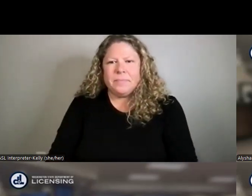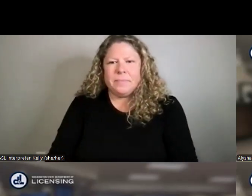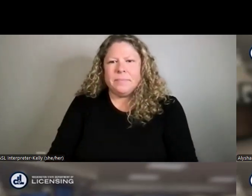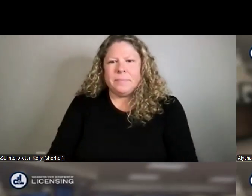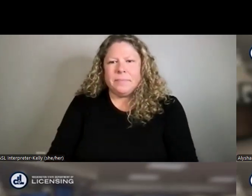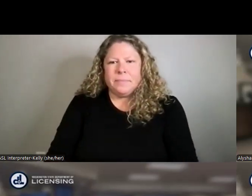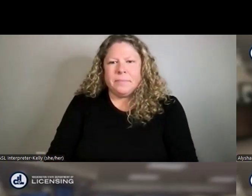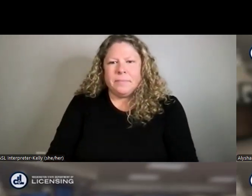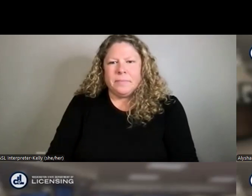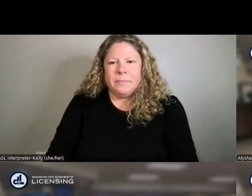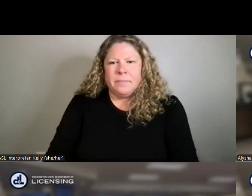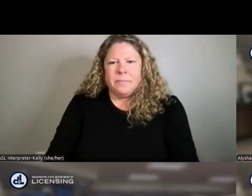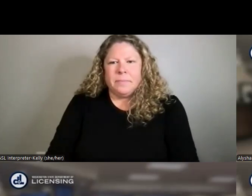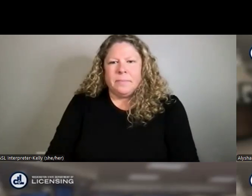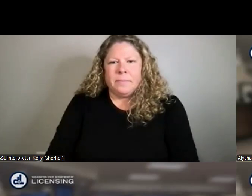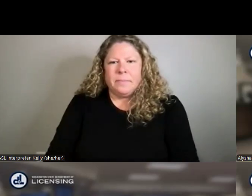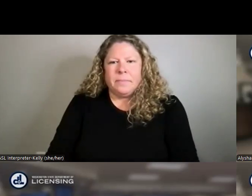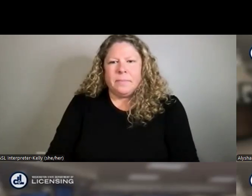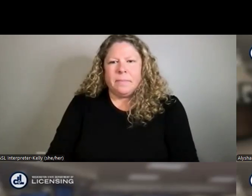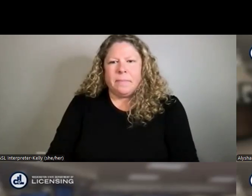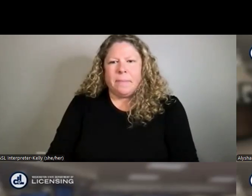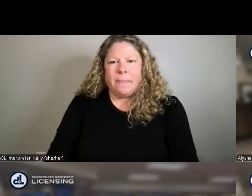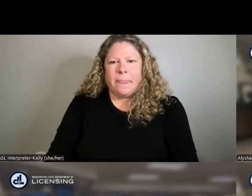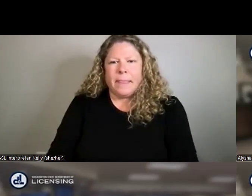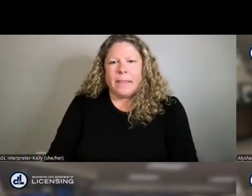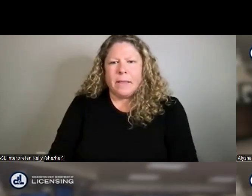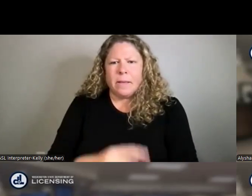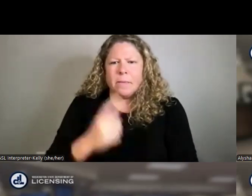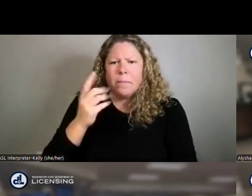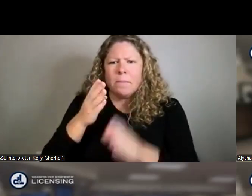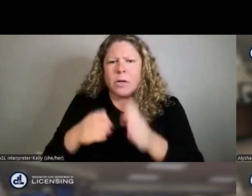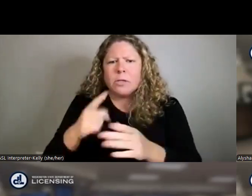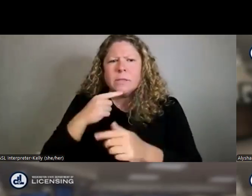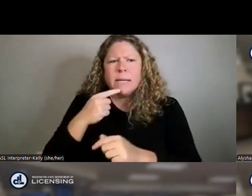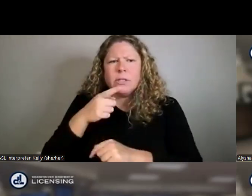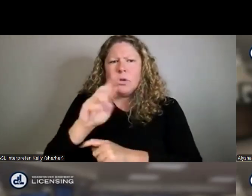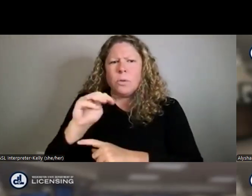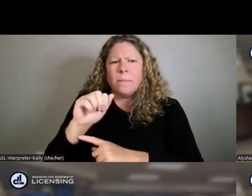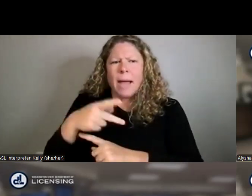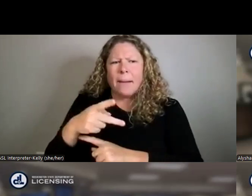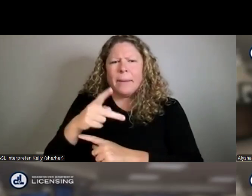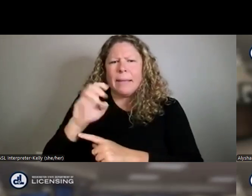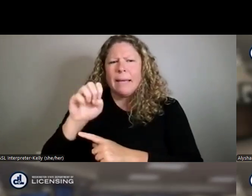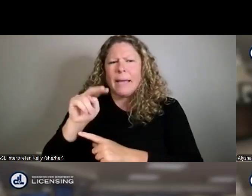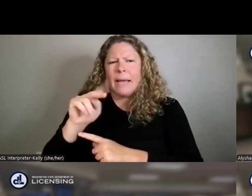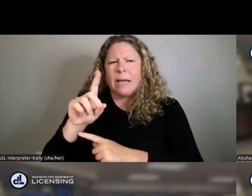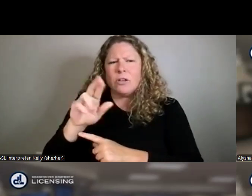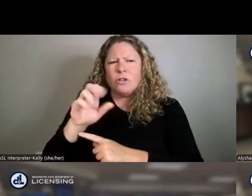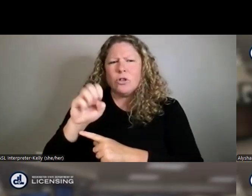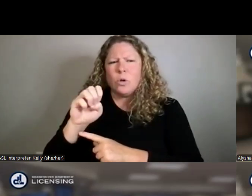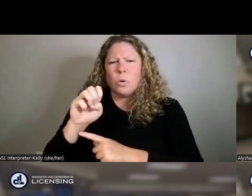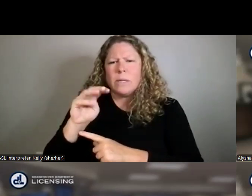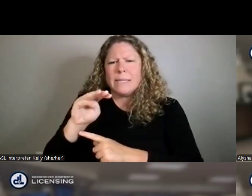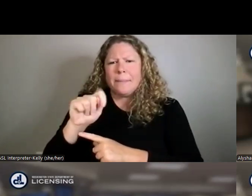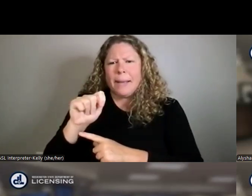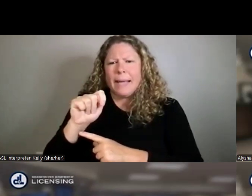Let's see. Are you mapping endorsements and their pain points? We have a comment from Sarah, especially